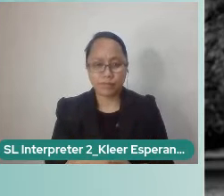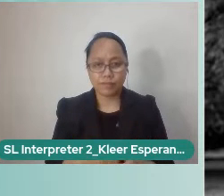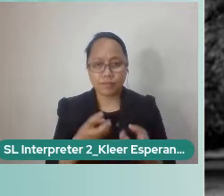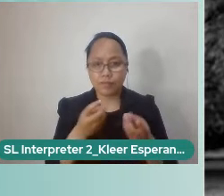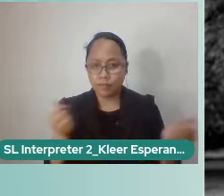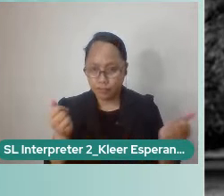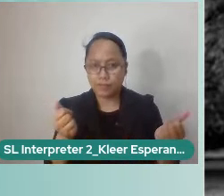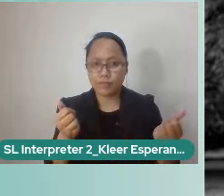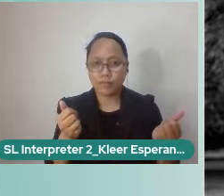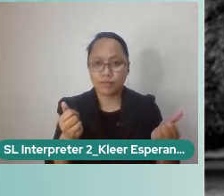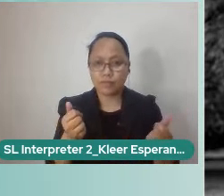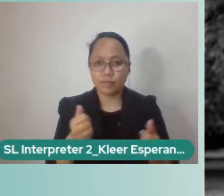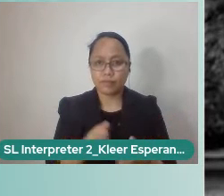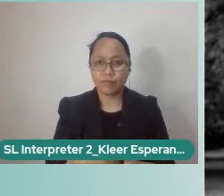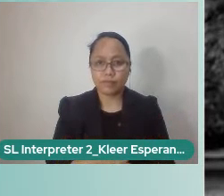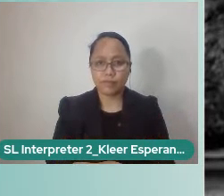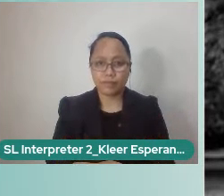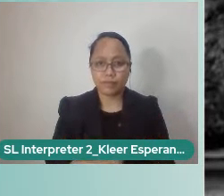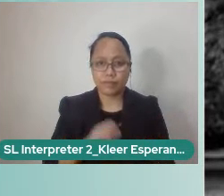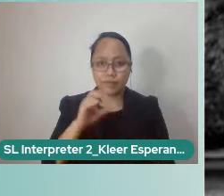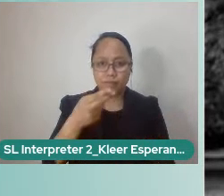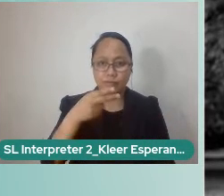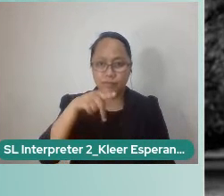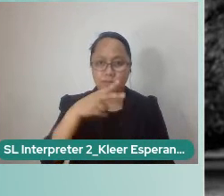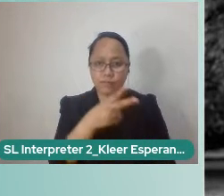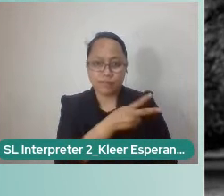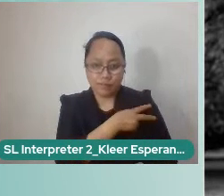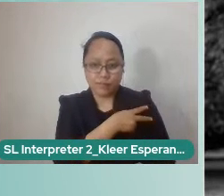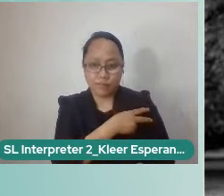HPV vaccination in Australia.